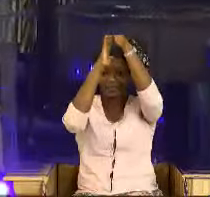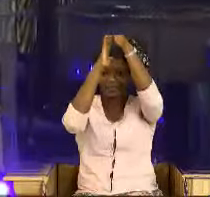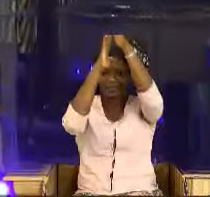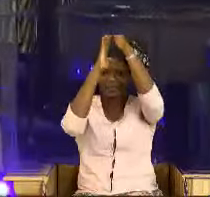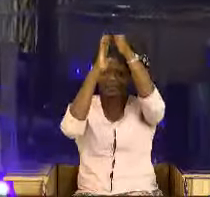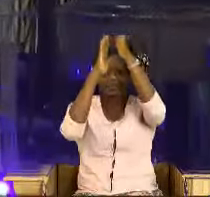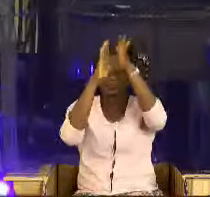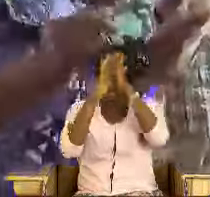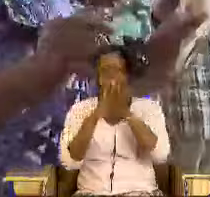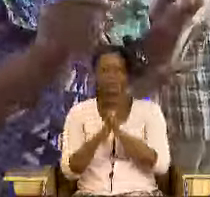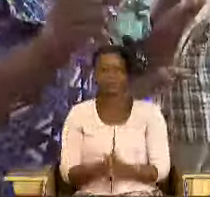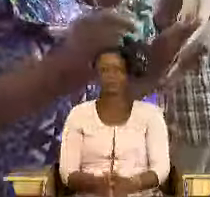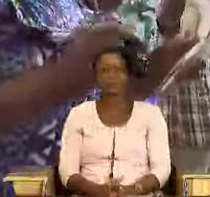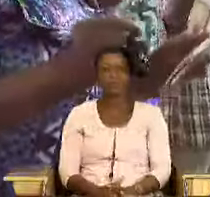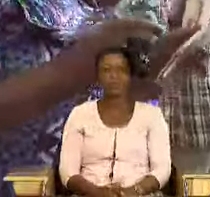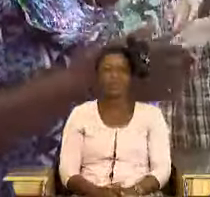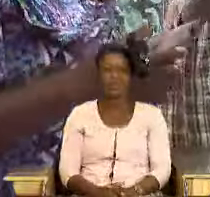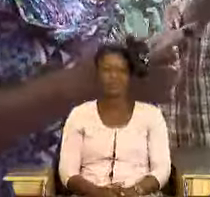Father